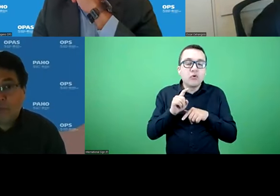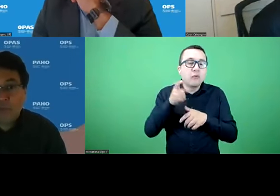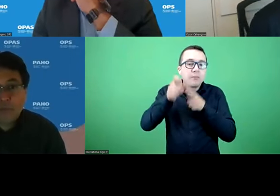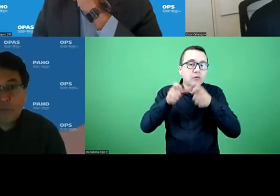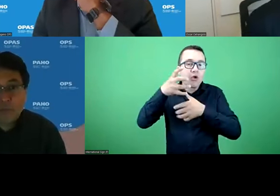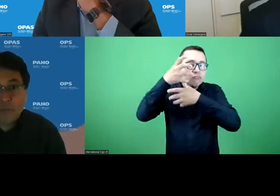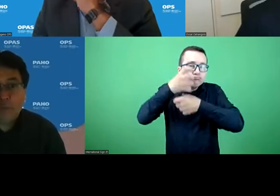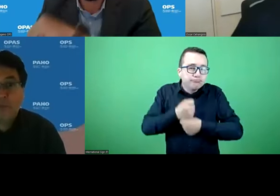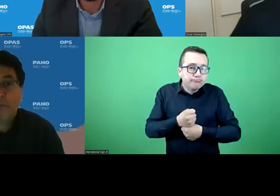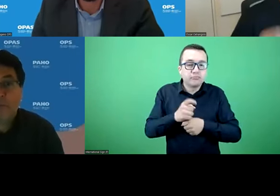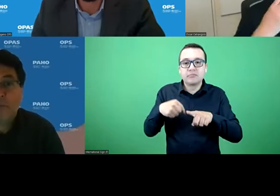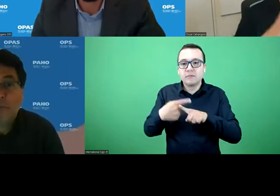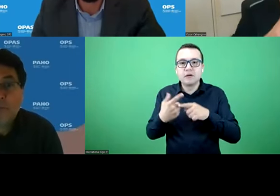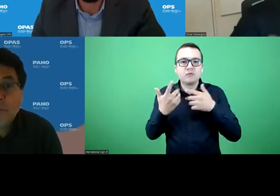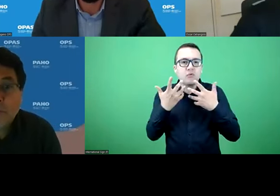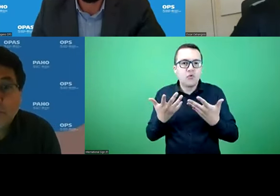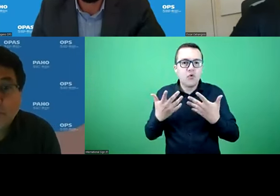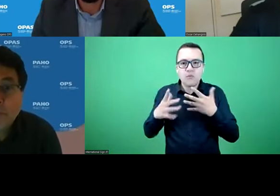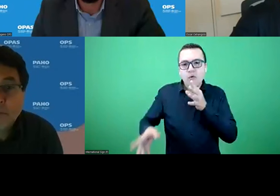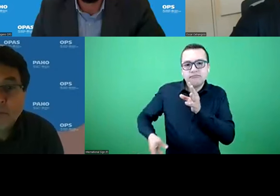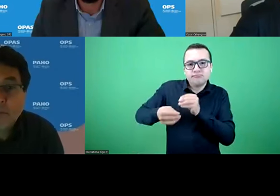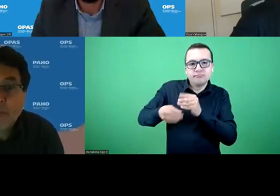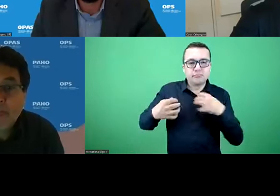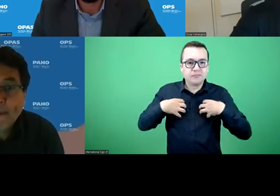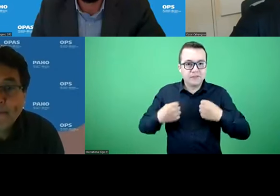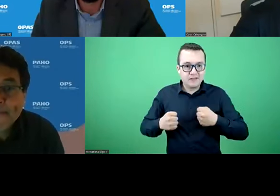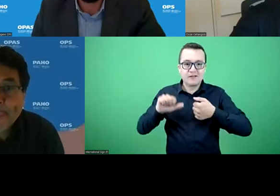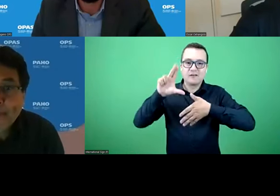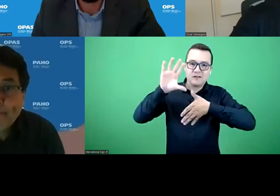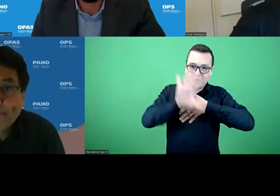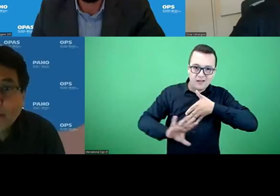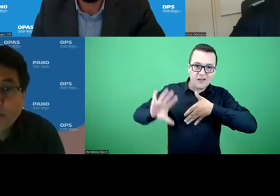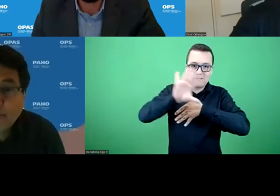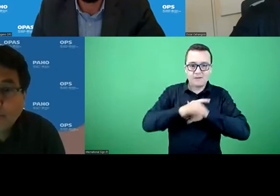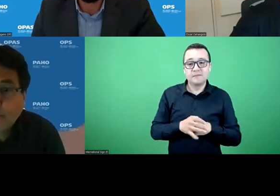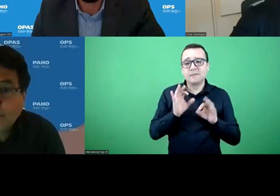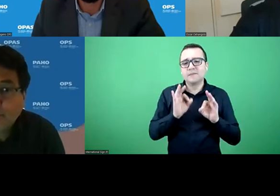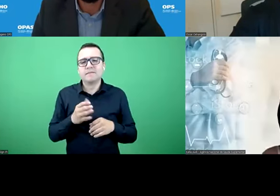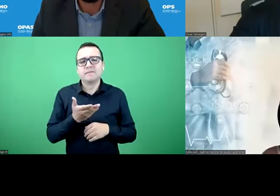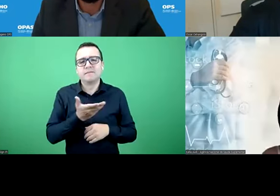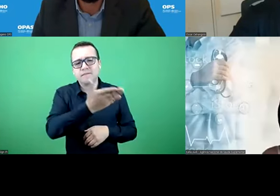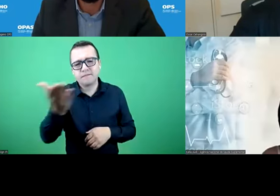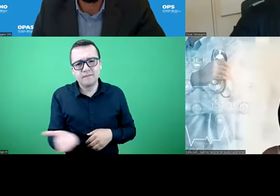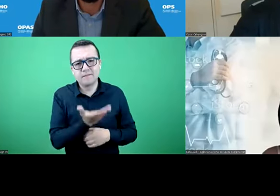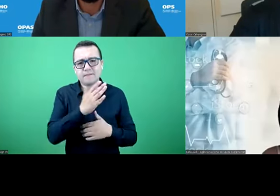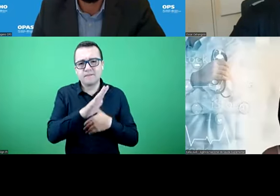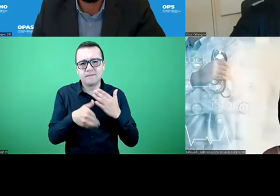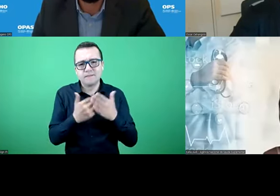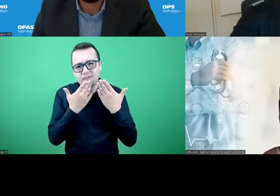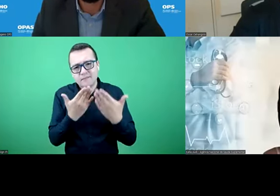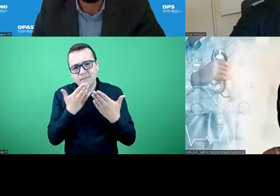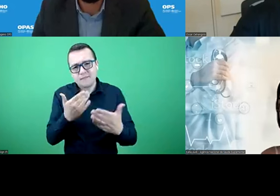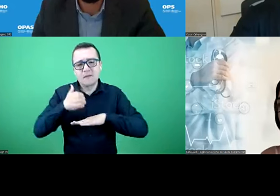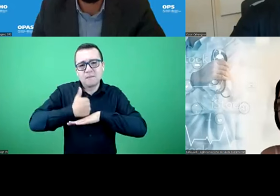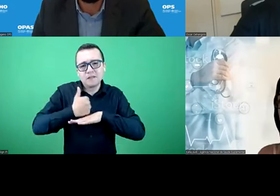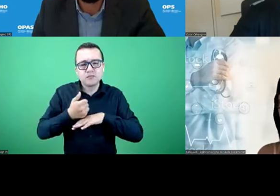welcome, dear colleagues, and thanks very much for your participation today. We